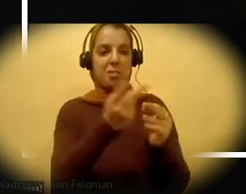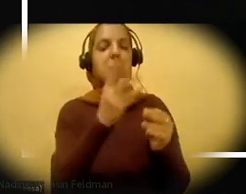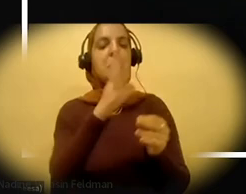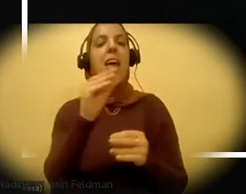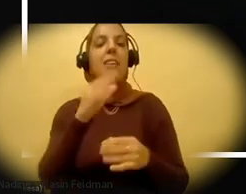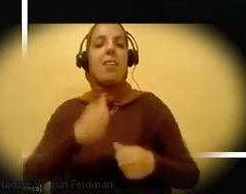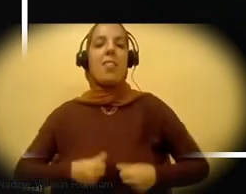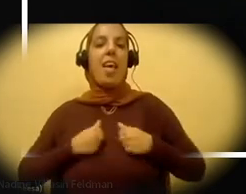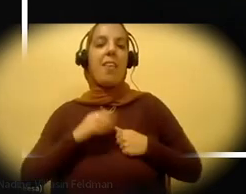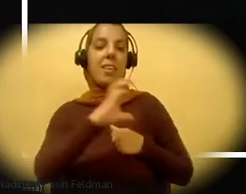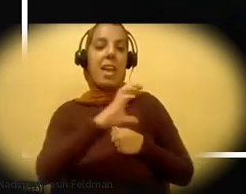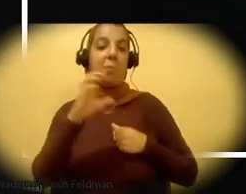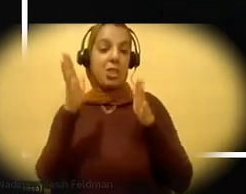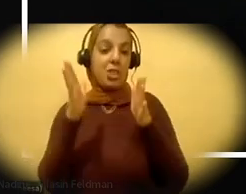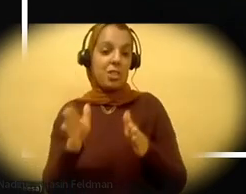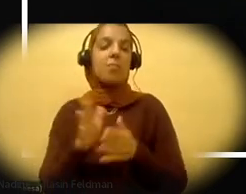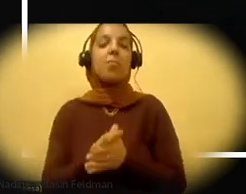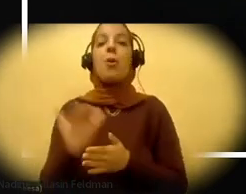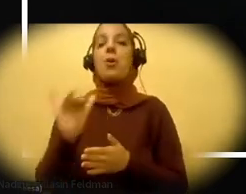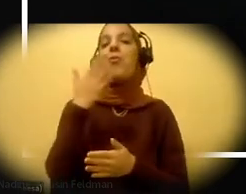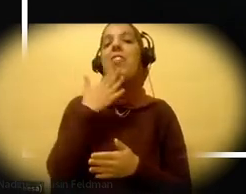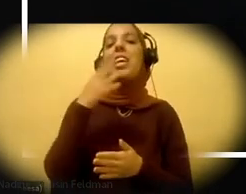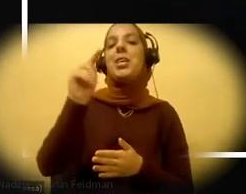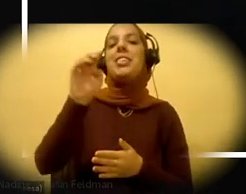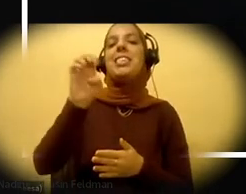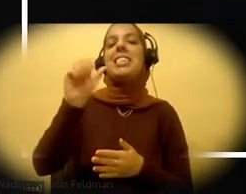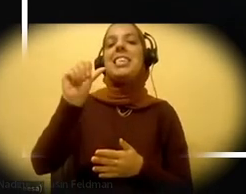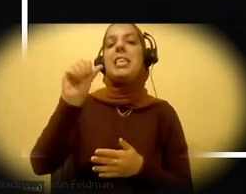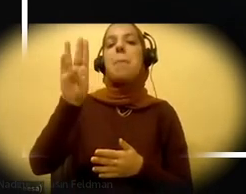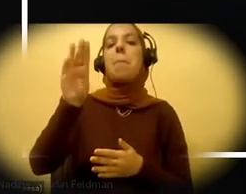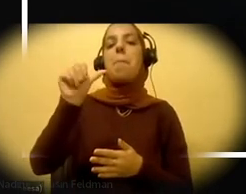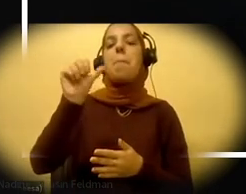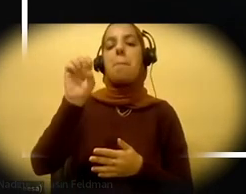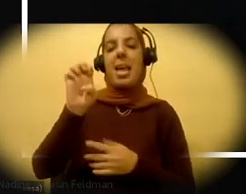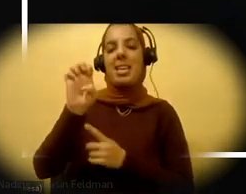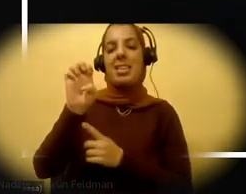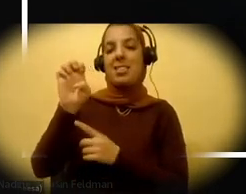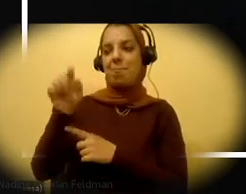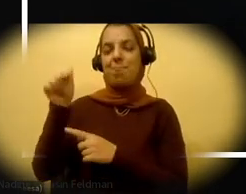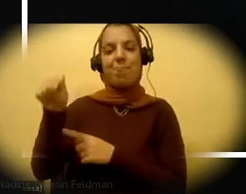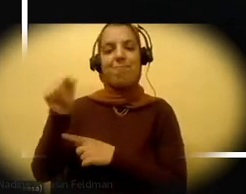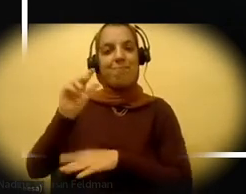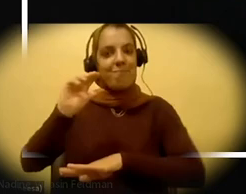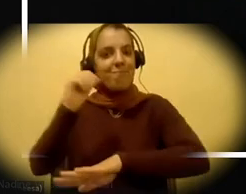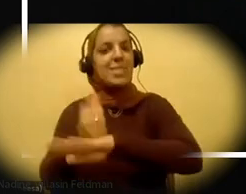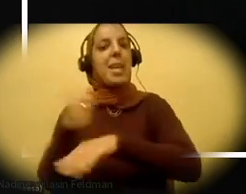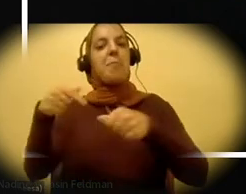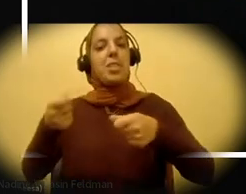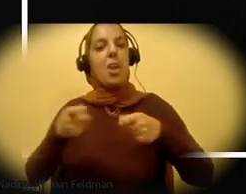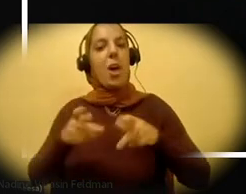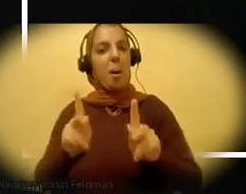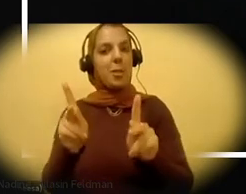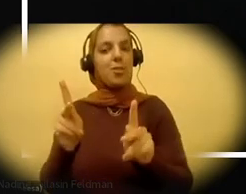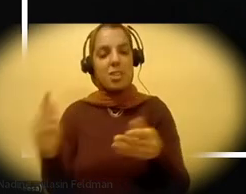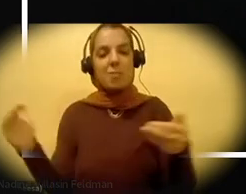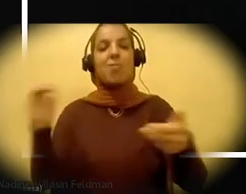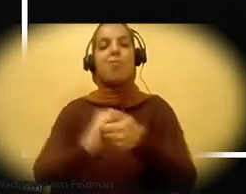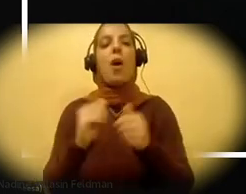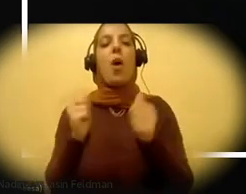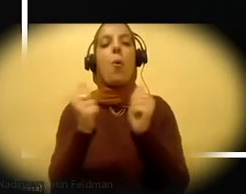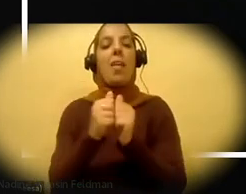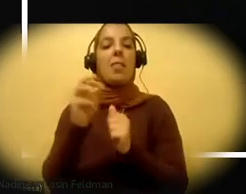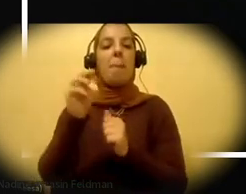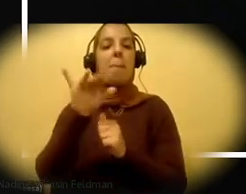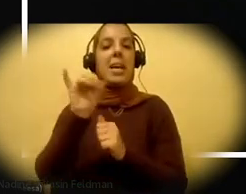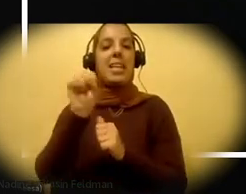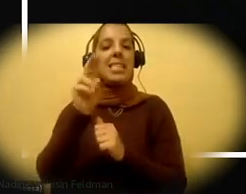Thank you again to T-Base for bringing this very important opportunity to Myzeum and for partnering with